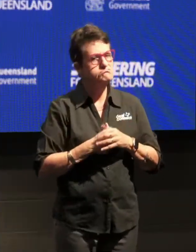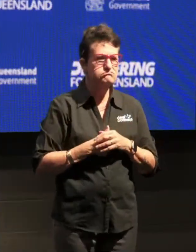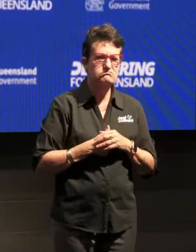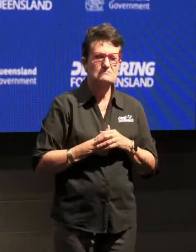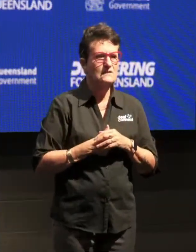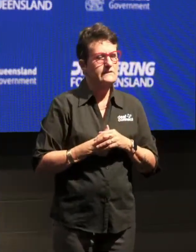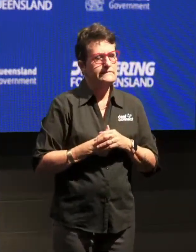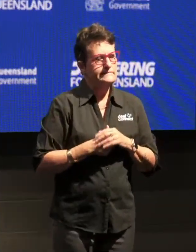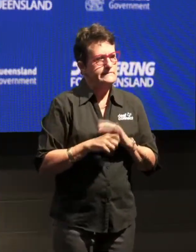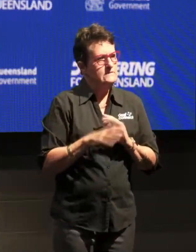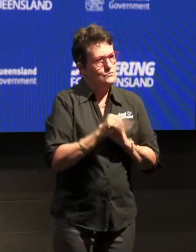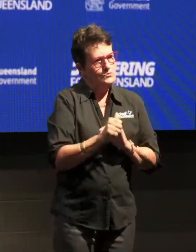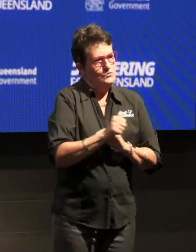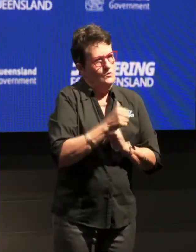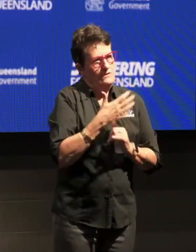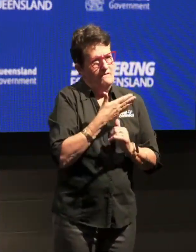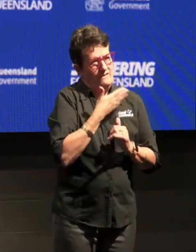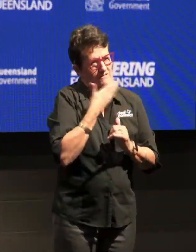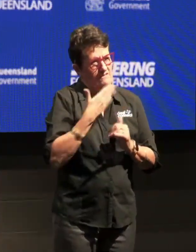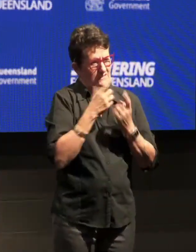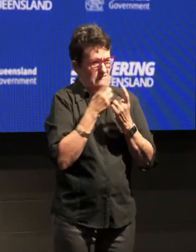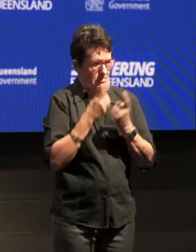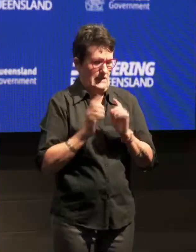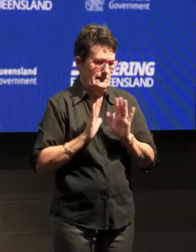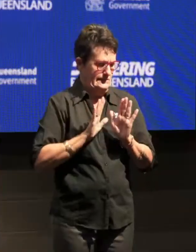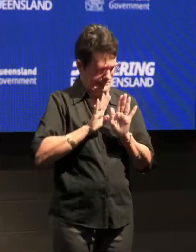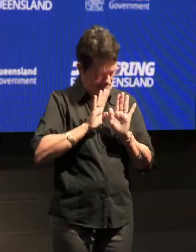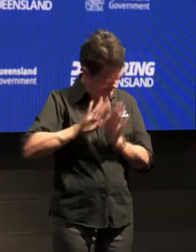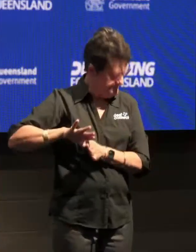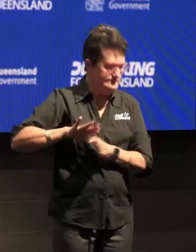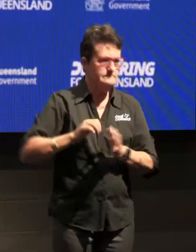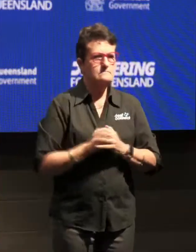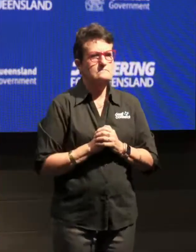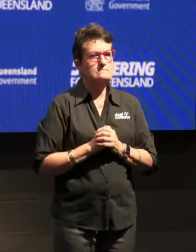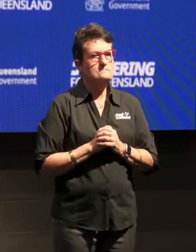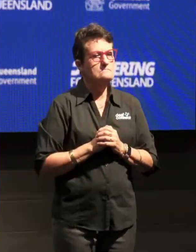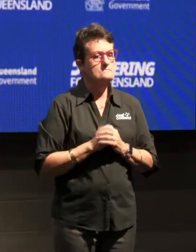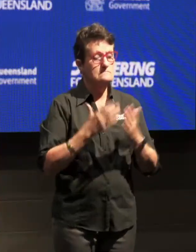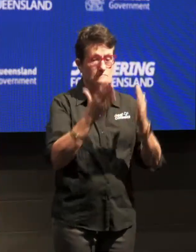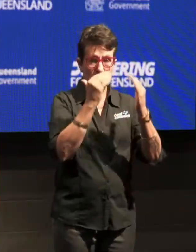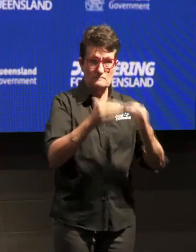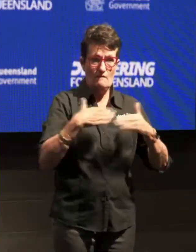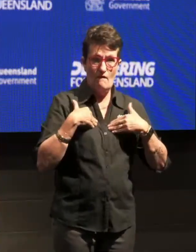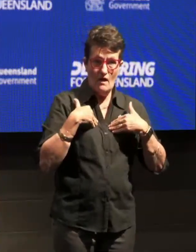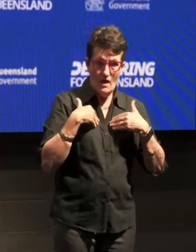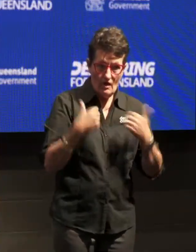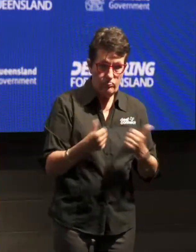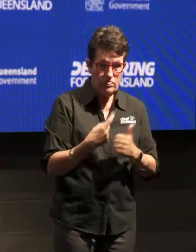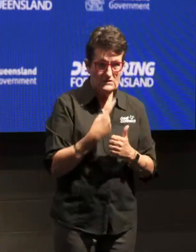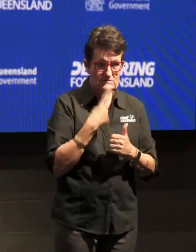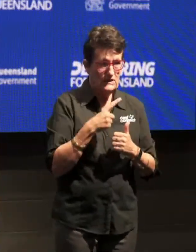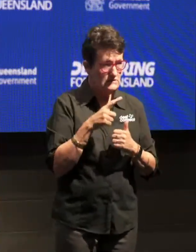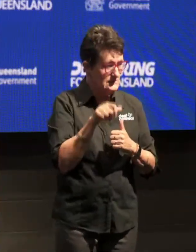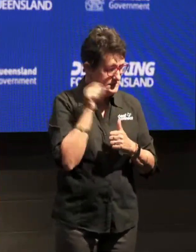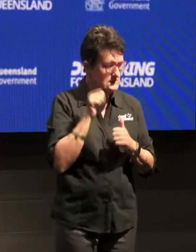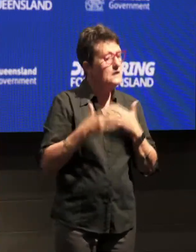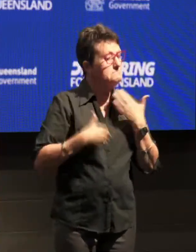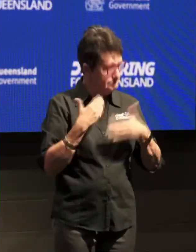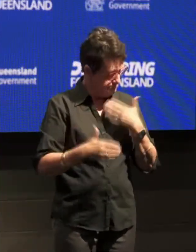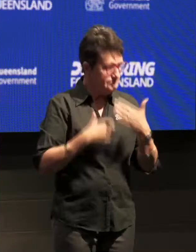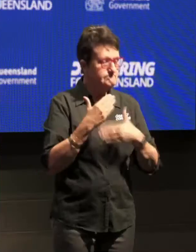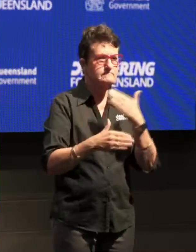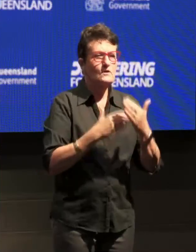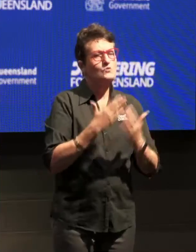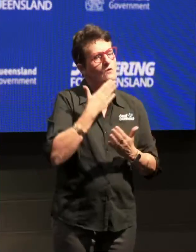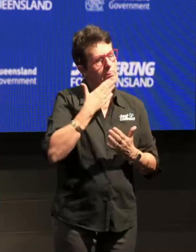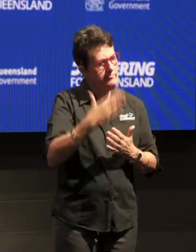I might just leave that there for now. I'll turn to health. As I mentioned yesterday, services continue, and I do